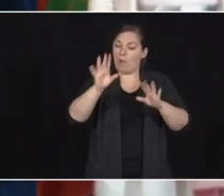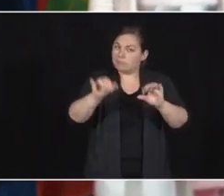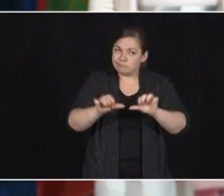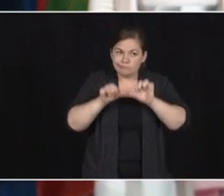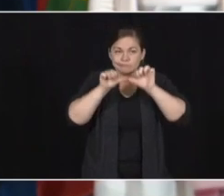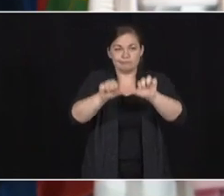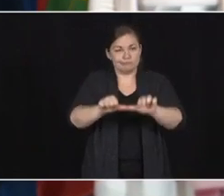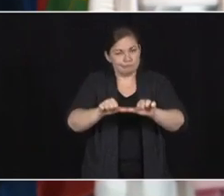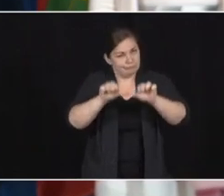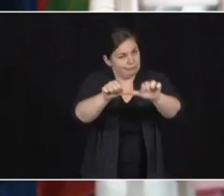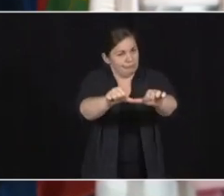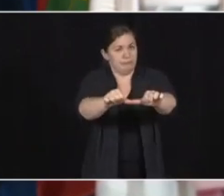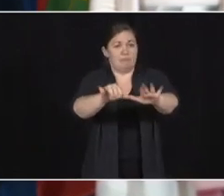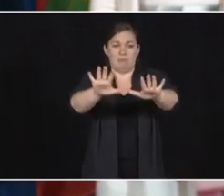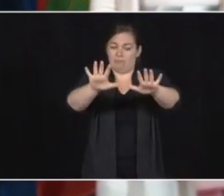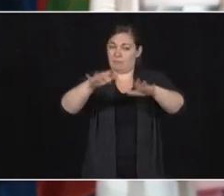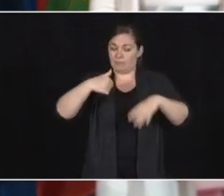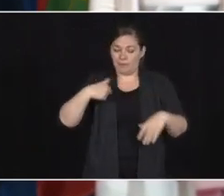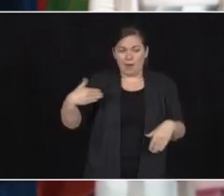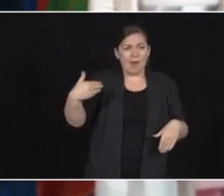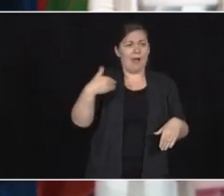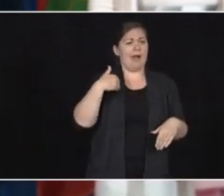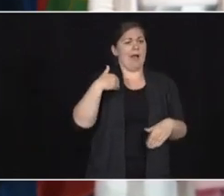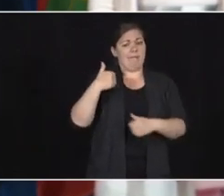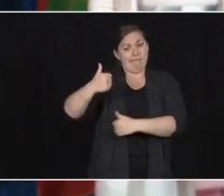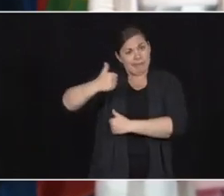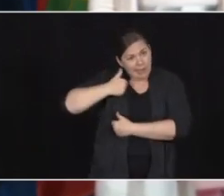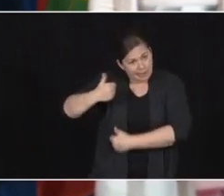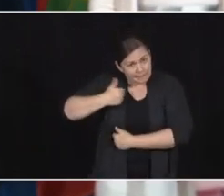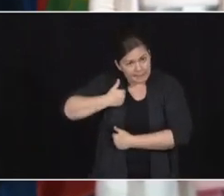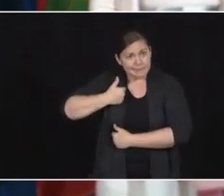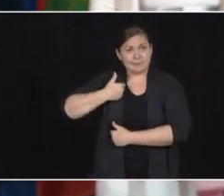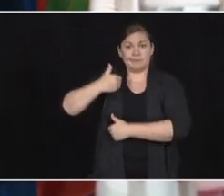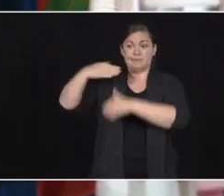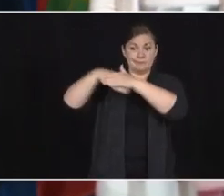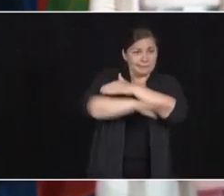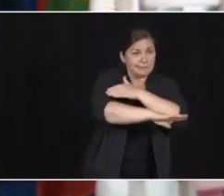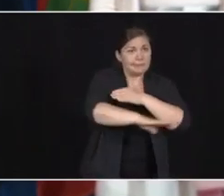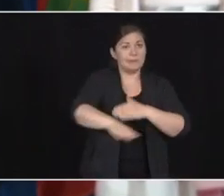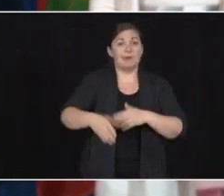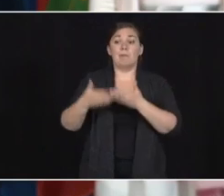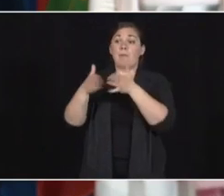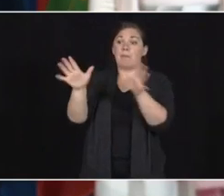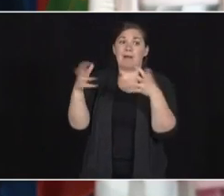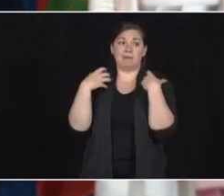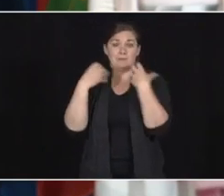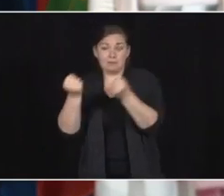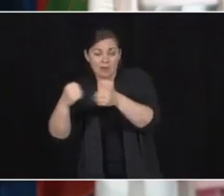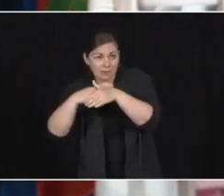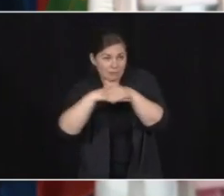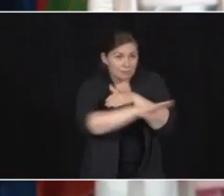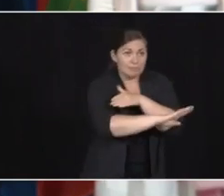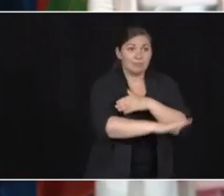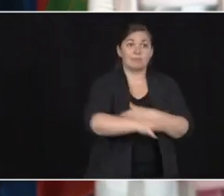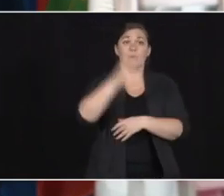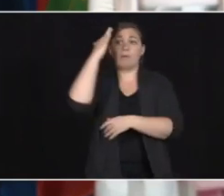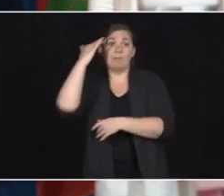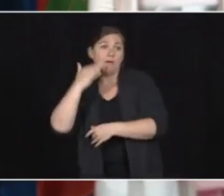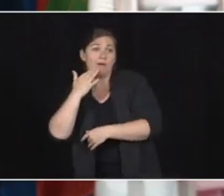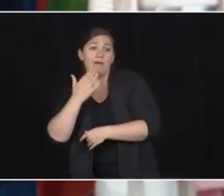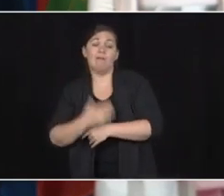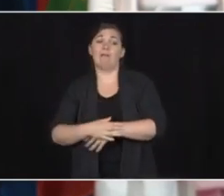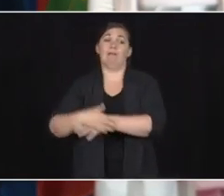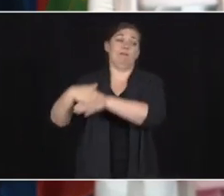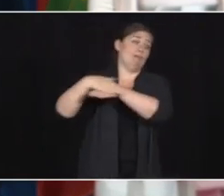have everyone from the Canadian military going in to public health going in, Ontario Health. We have the hospitals going in. We're taking over